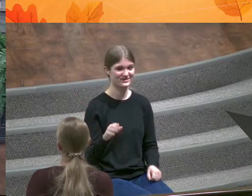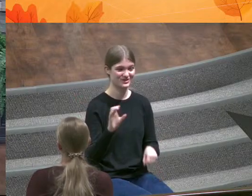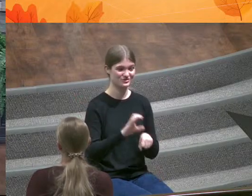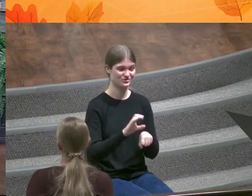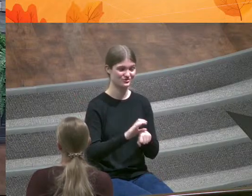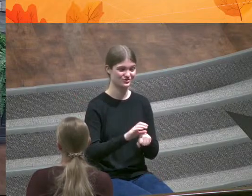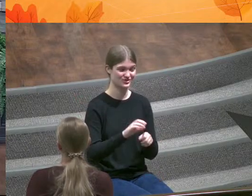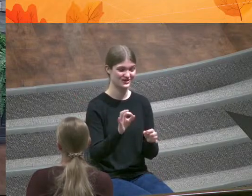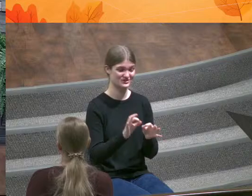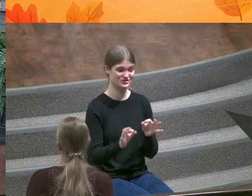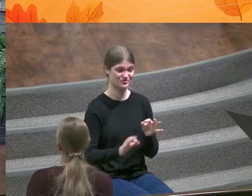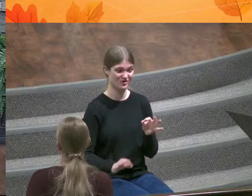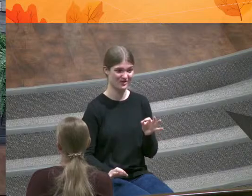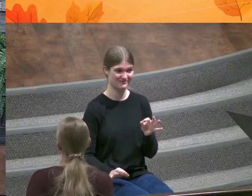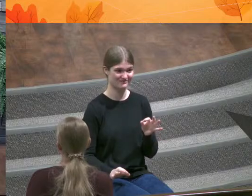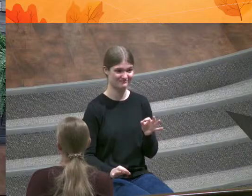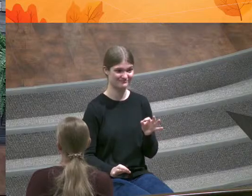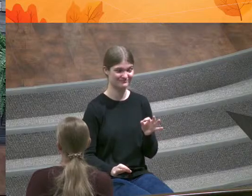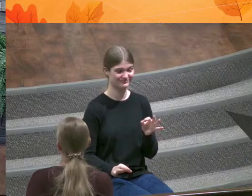That's how the church is described.